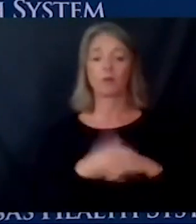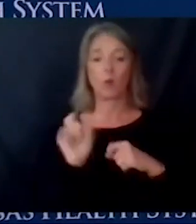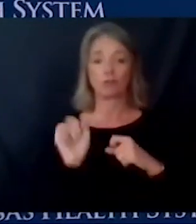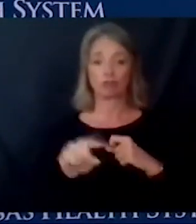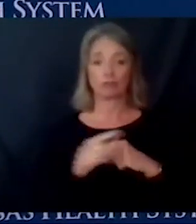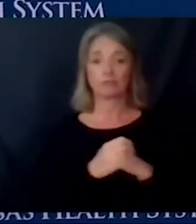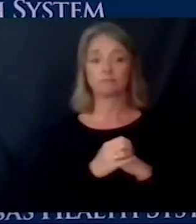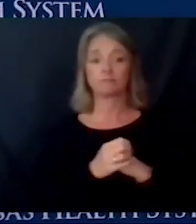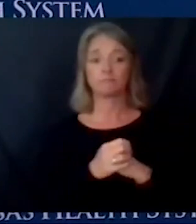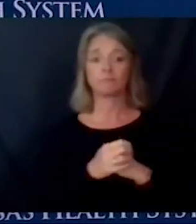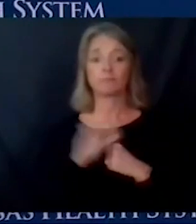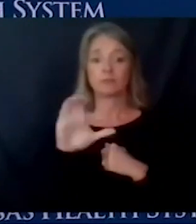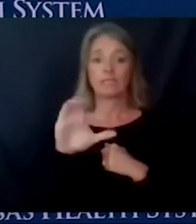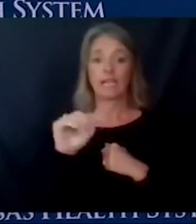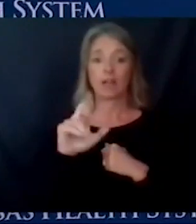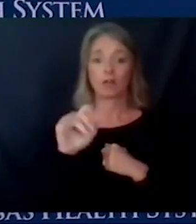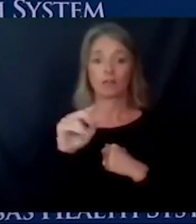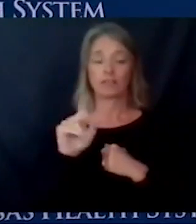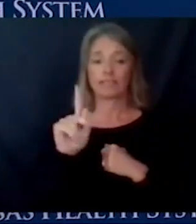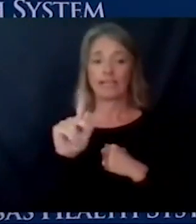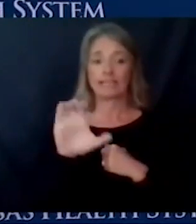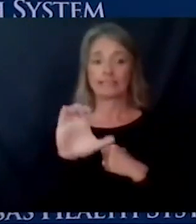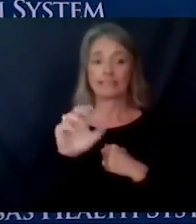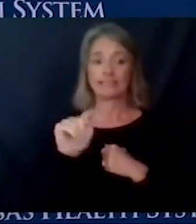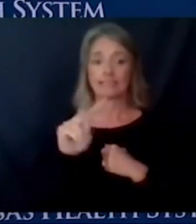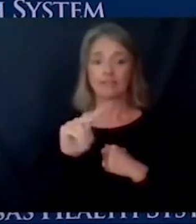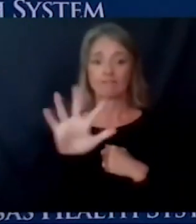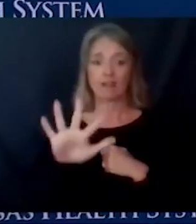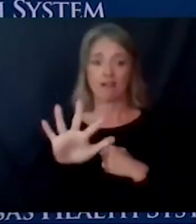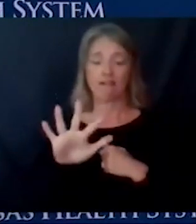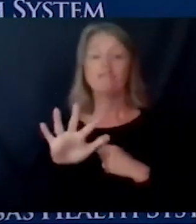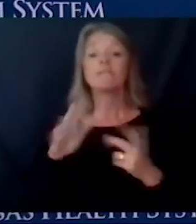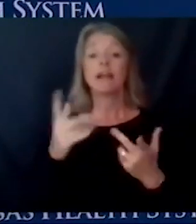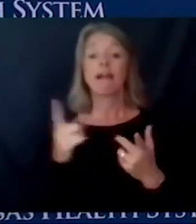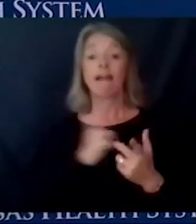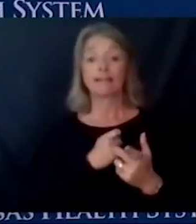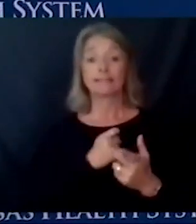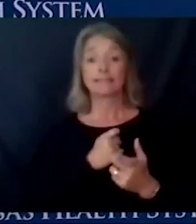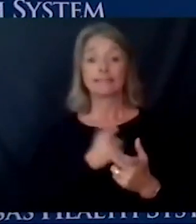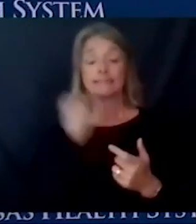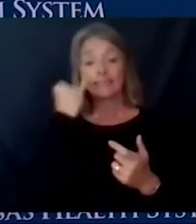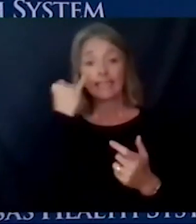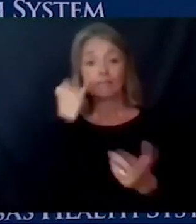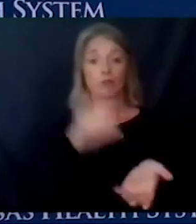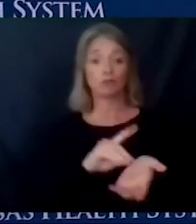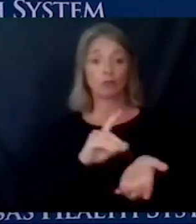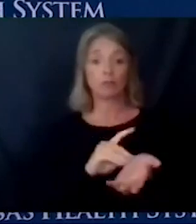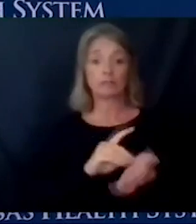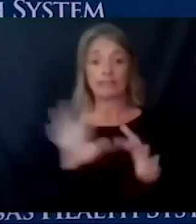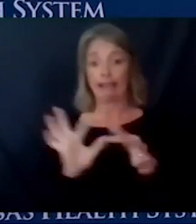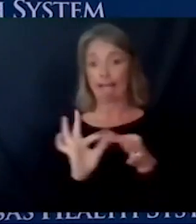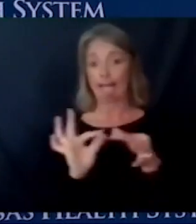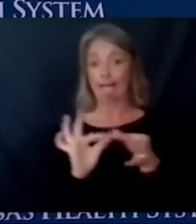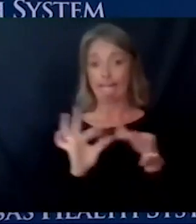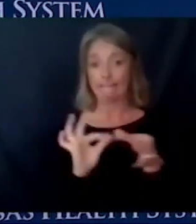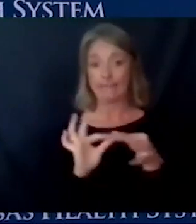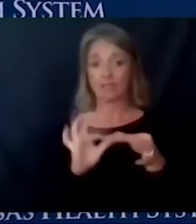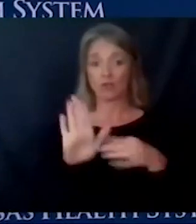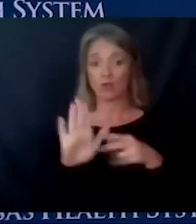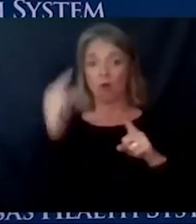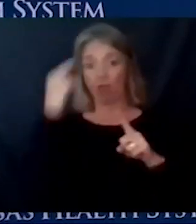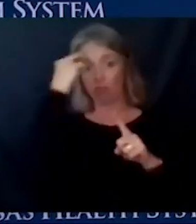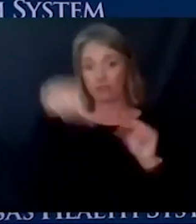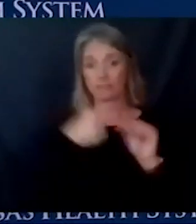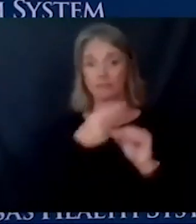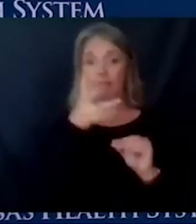at KCTV5 is asking if the doctors can comment on your thoughts about parents and guardians having